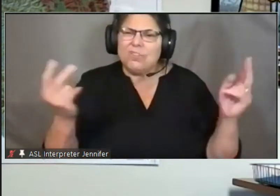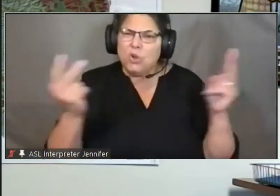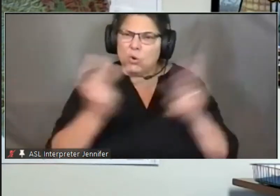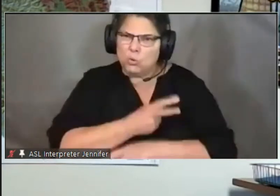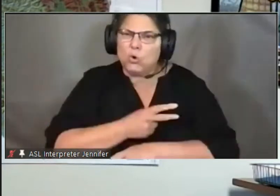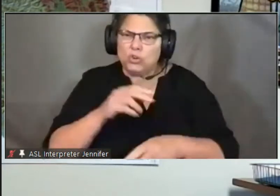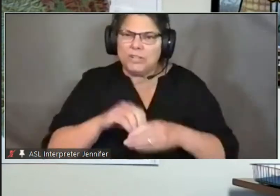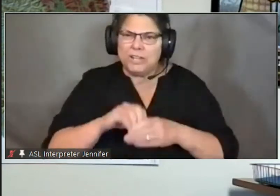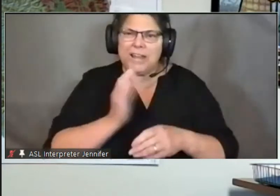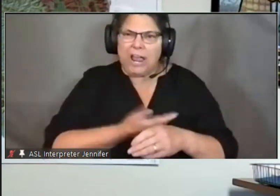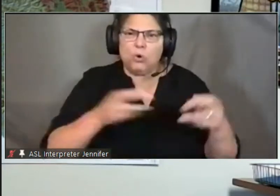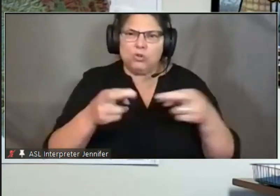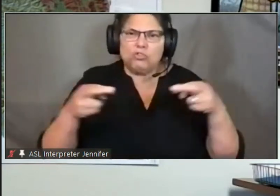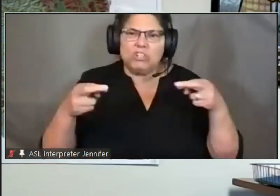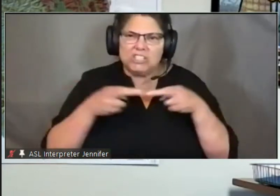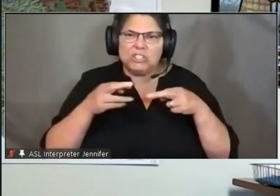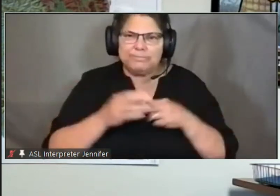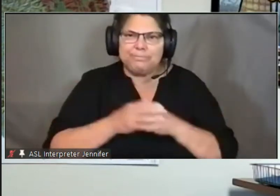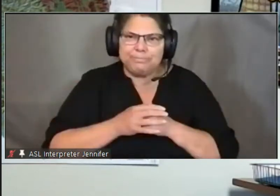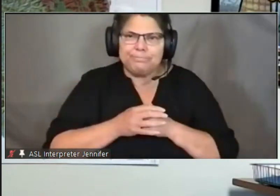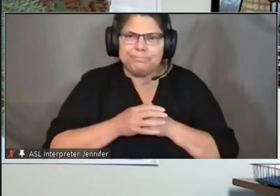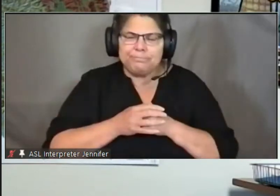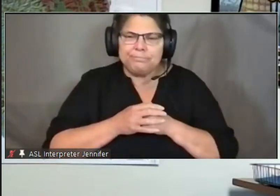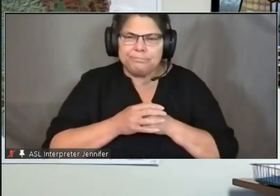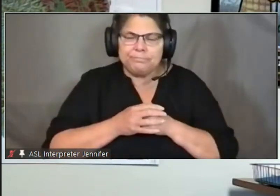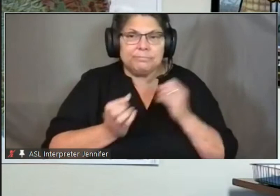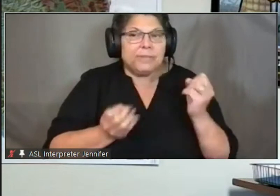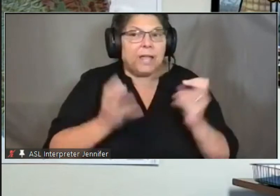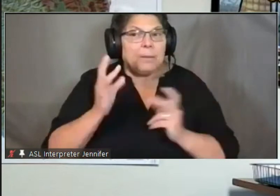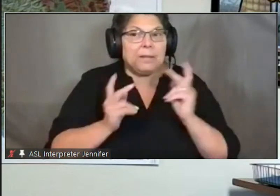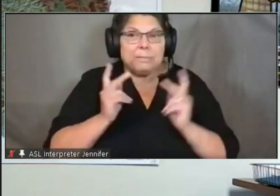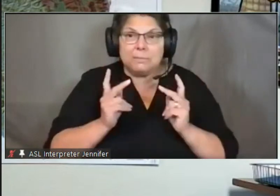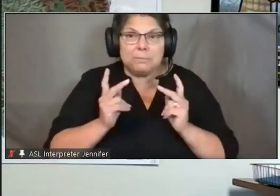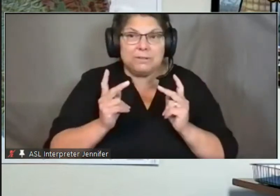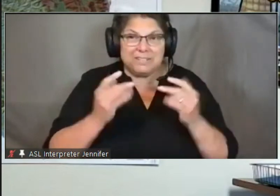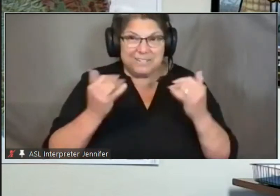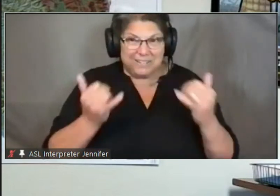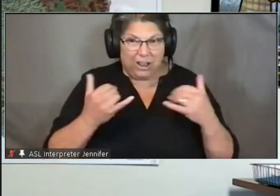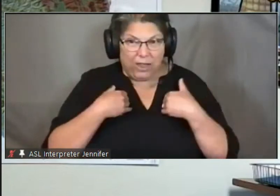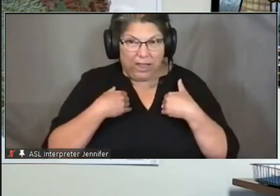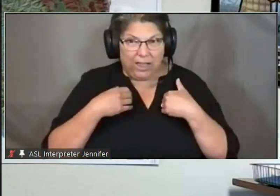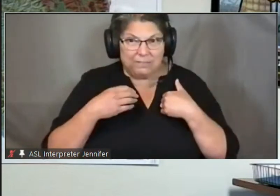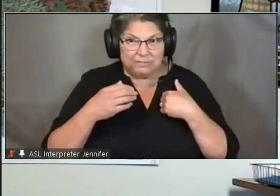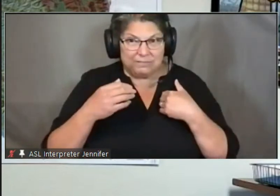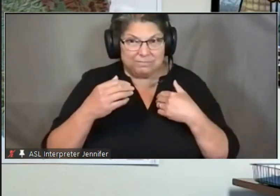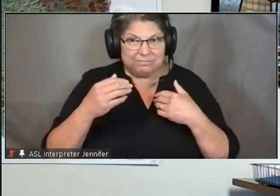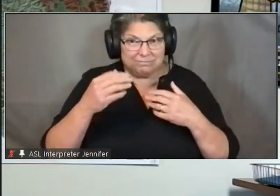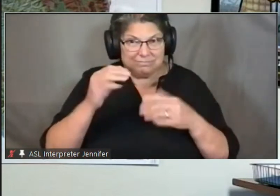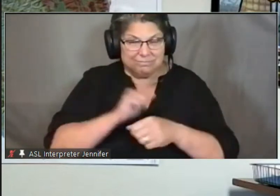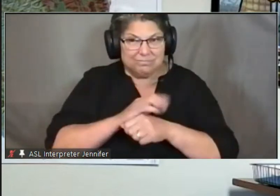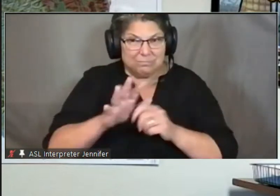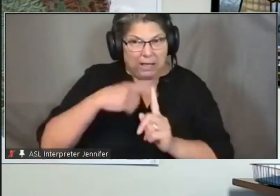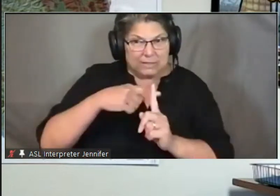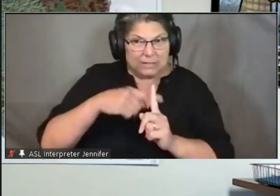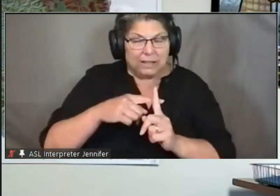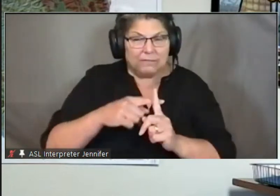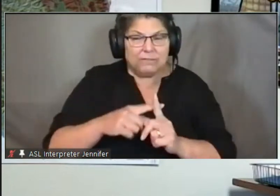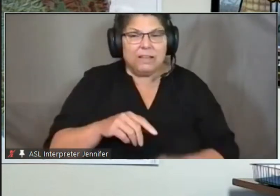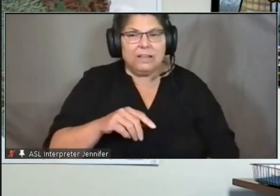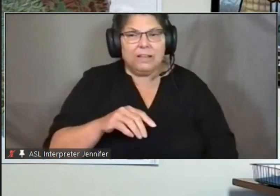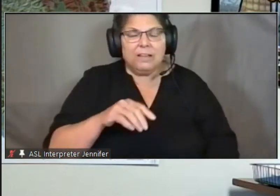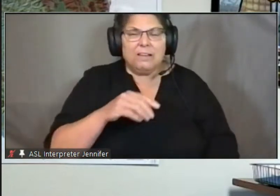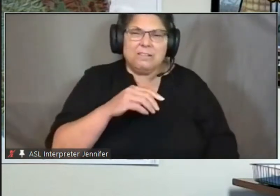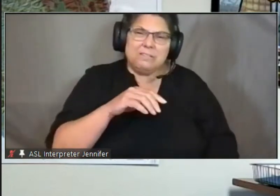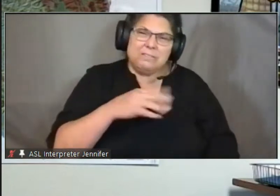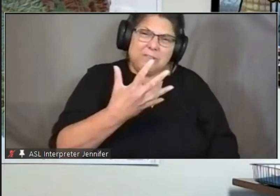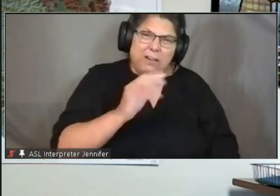our region. The numbers of cases average 5 to 7 per